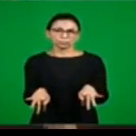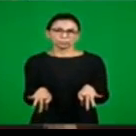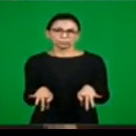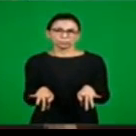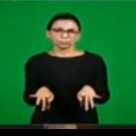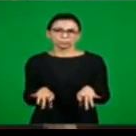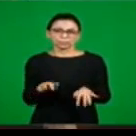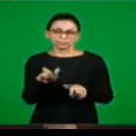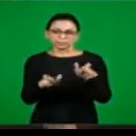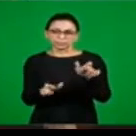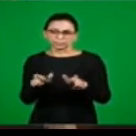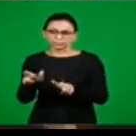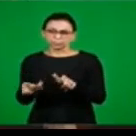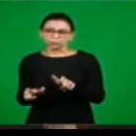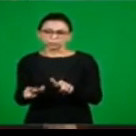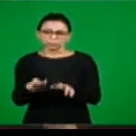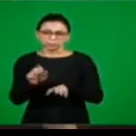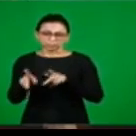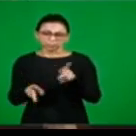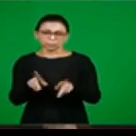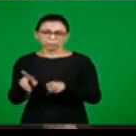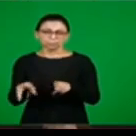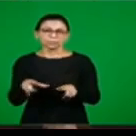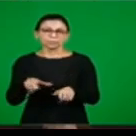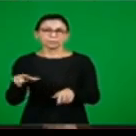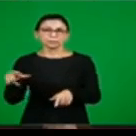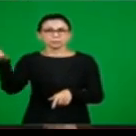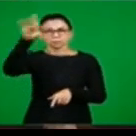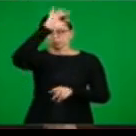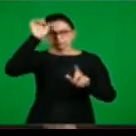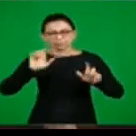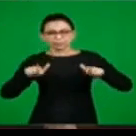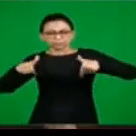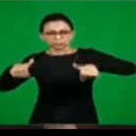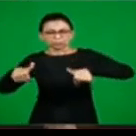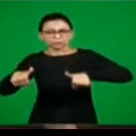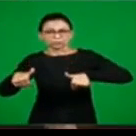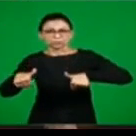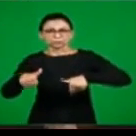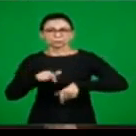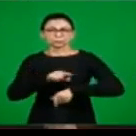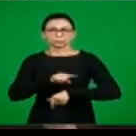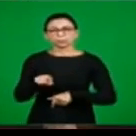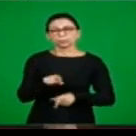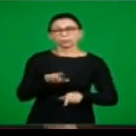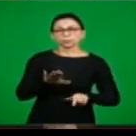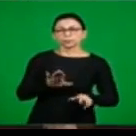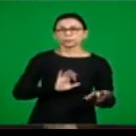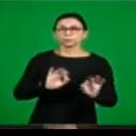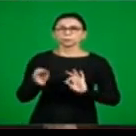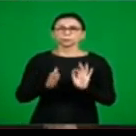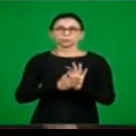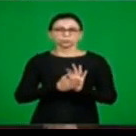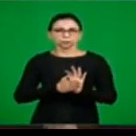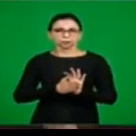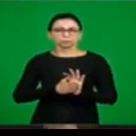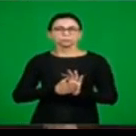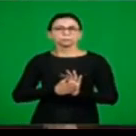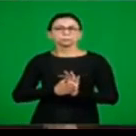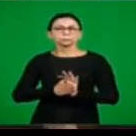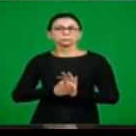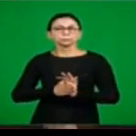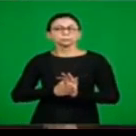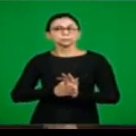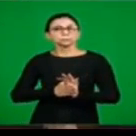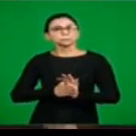only those who are going to be touched by the Spirit, no. It's a product that the Lord has for the great tribulation. They're going to go through the great